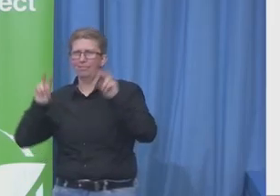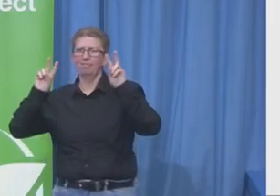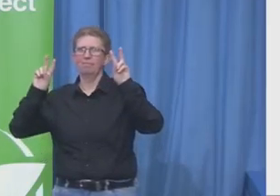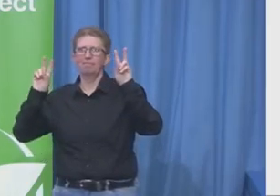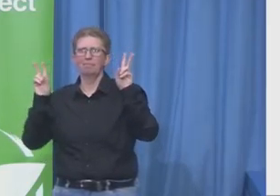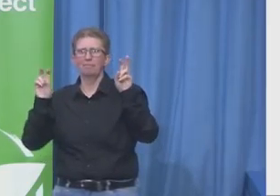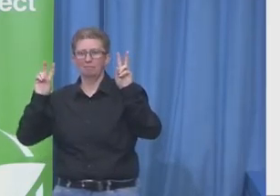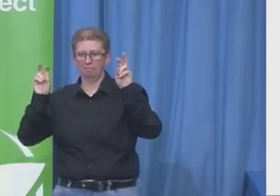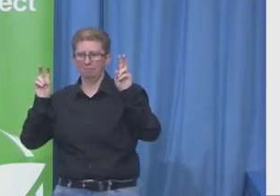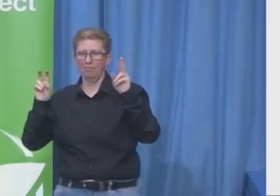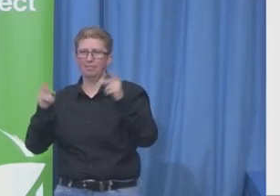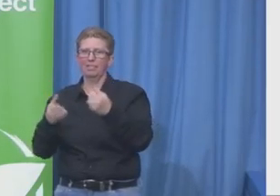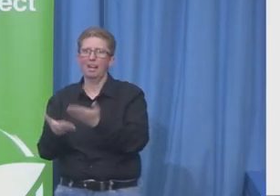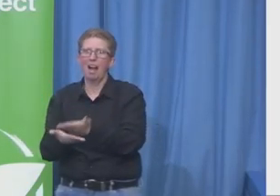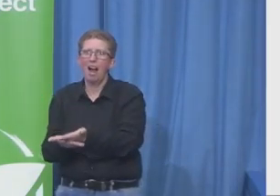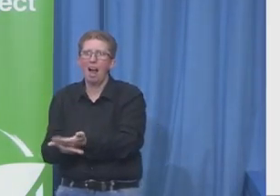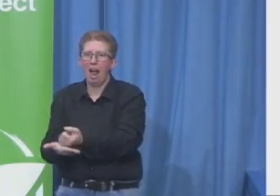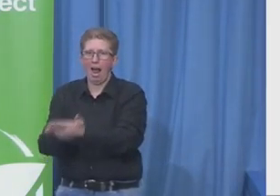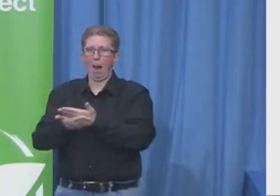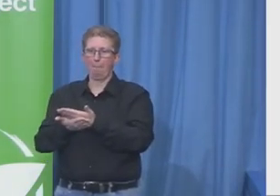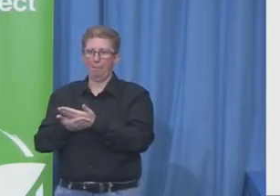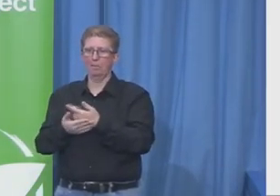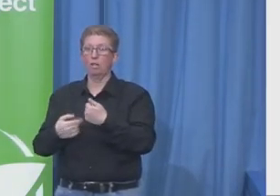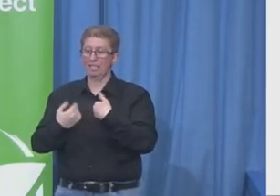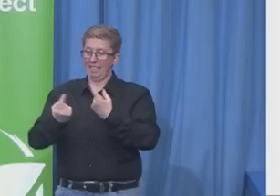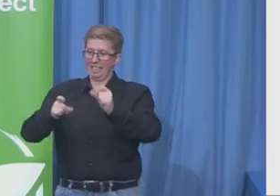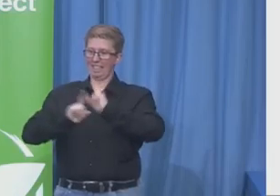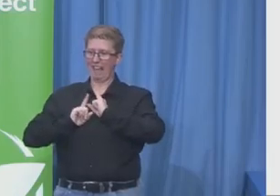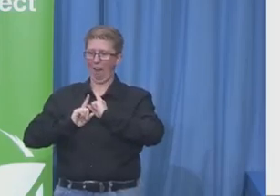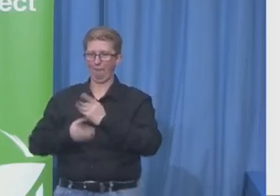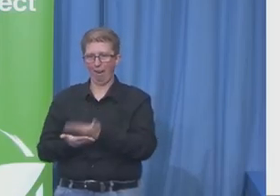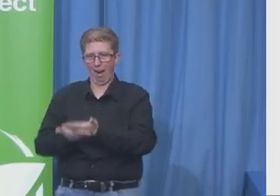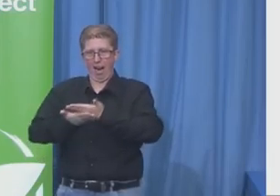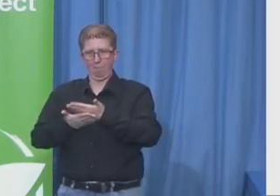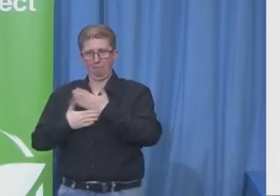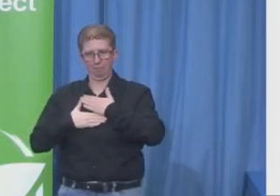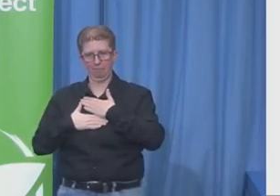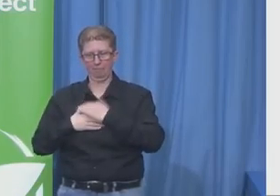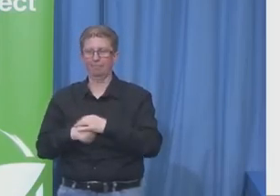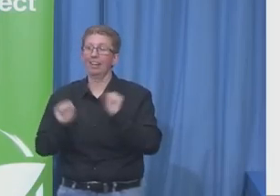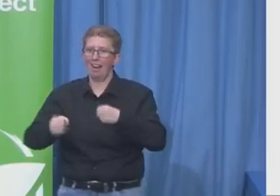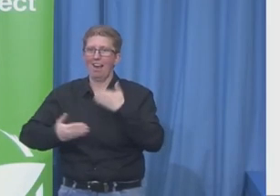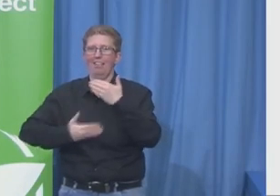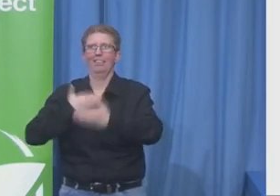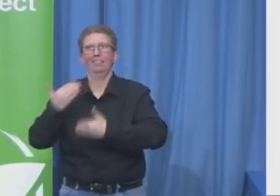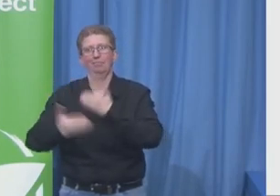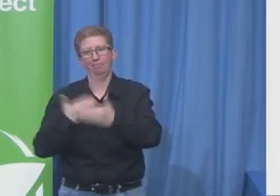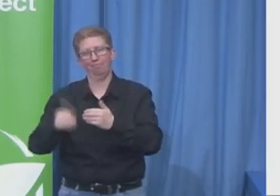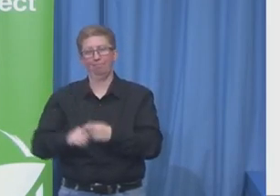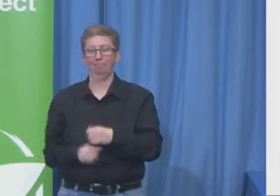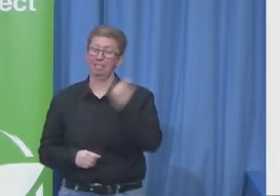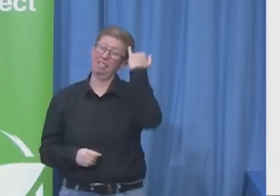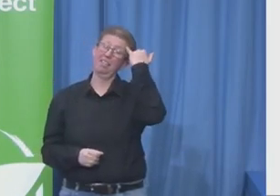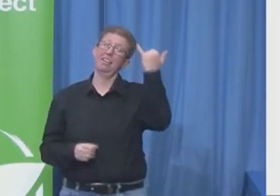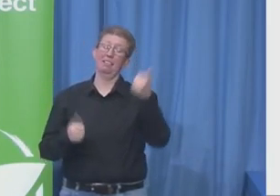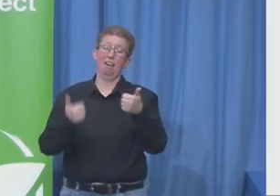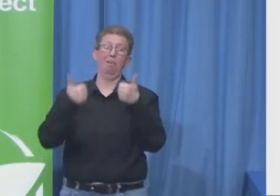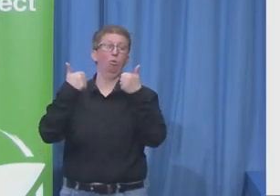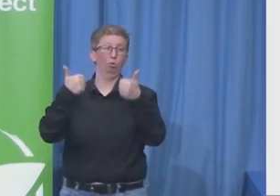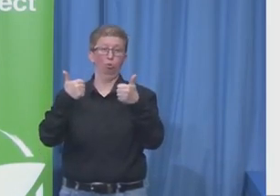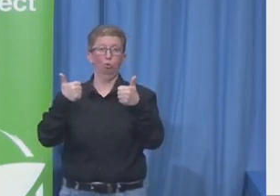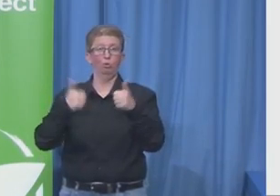they don't know what the entry point, they don't know what to do. Even if they think it's a good idea, they don't know how to do it. And so we